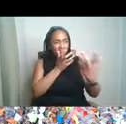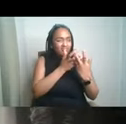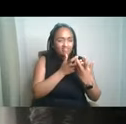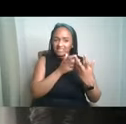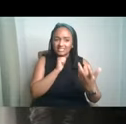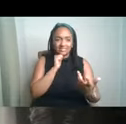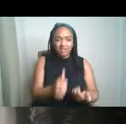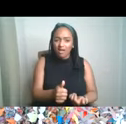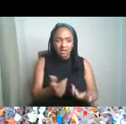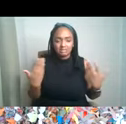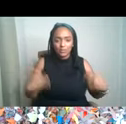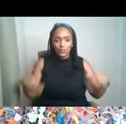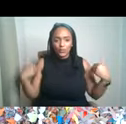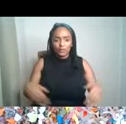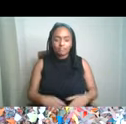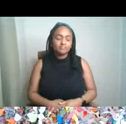And I think